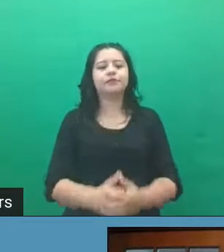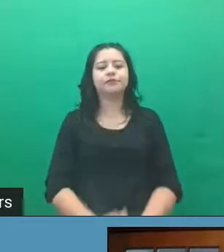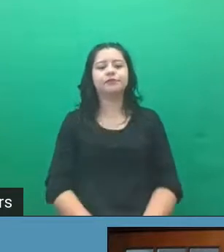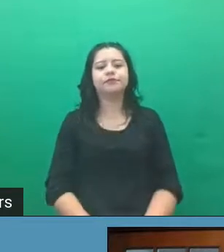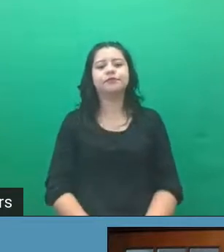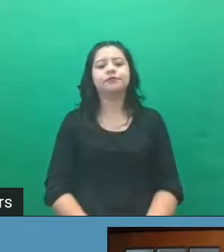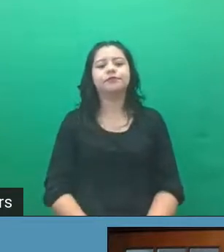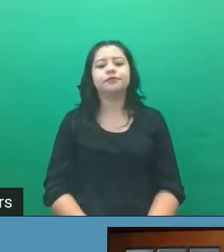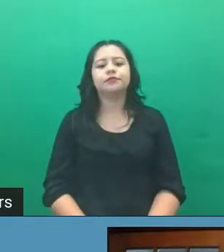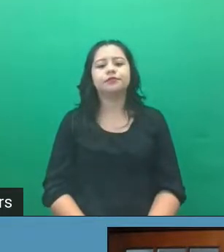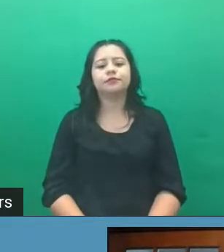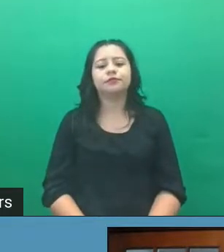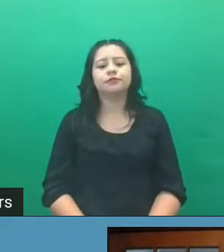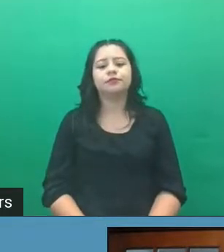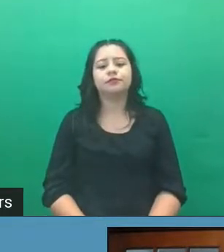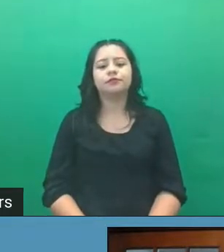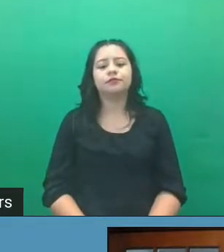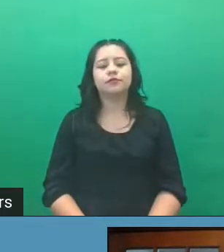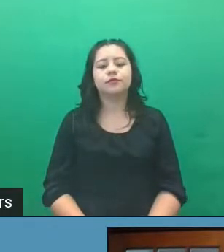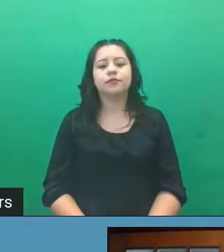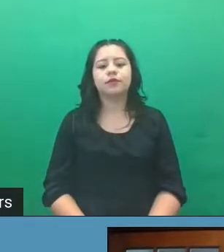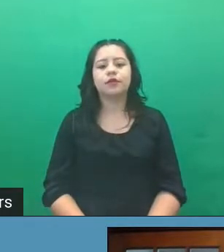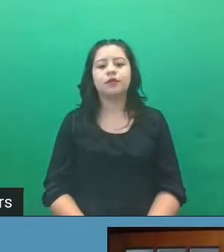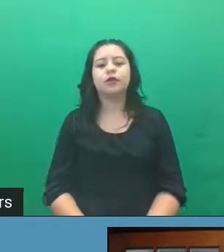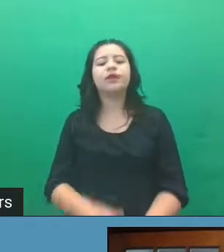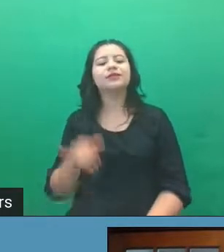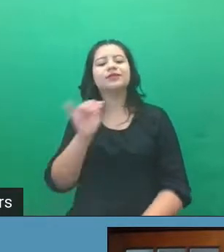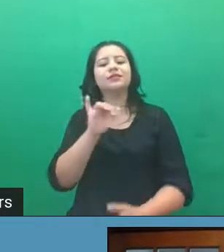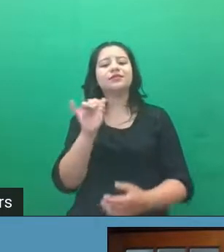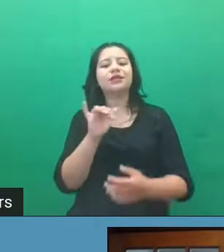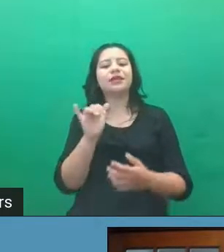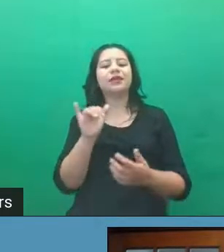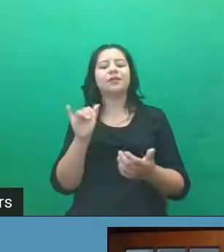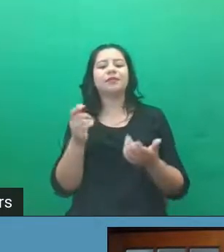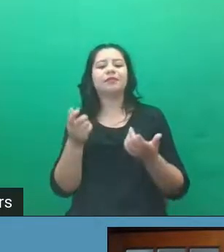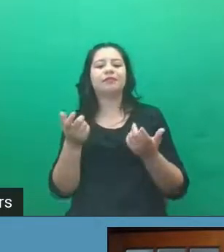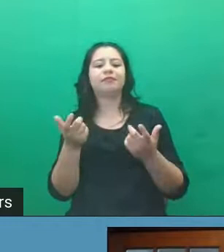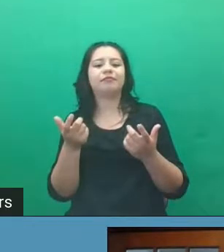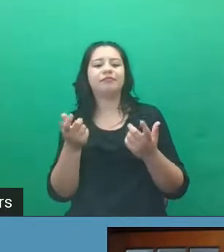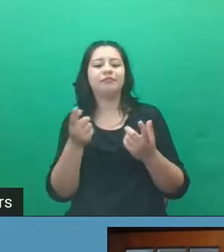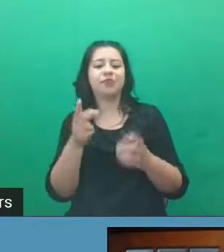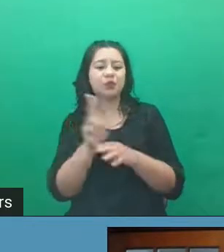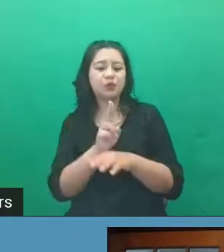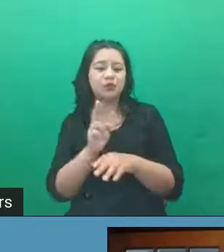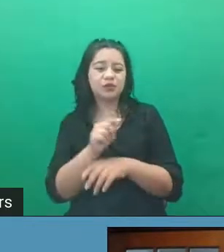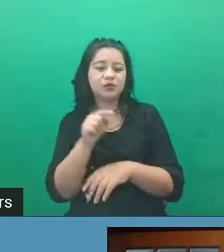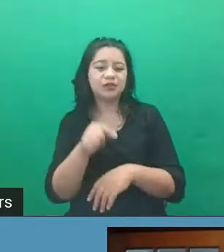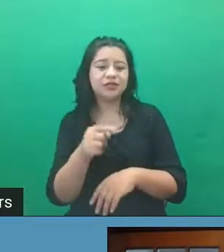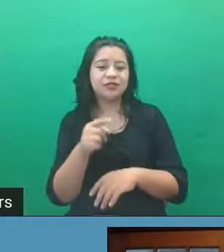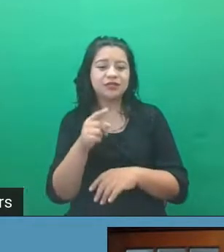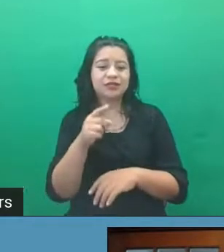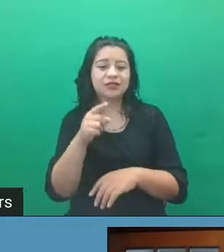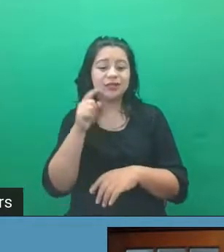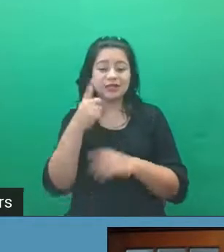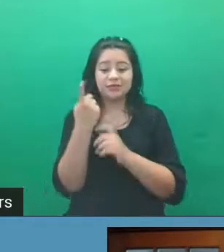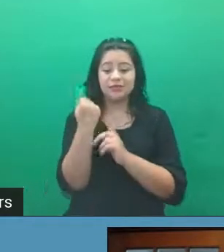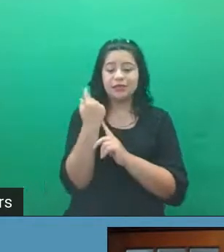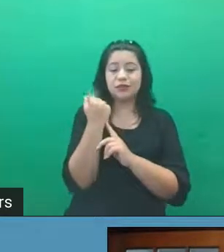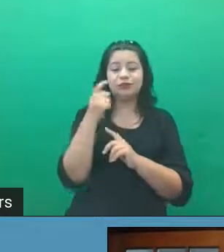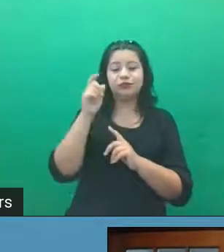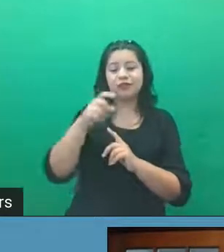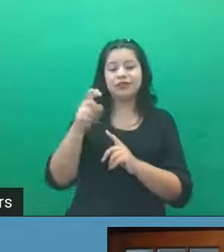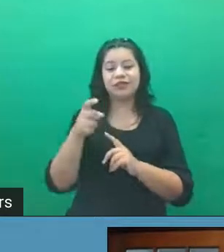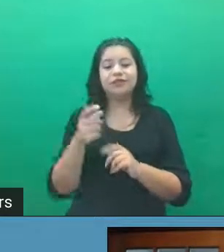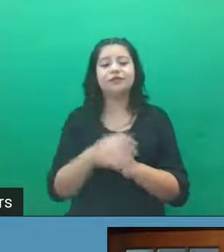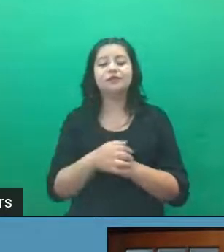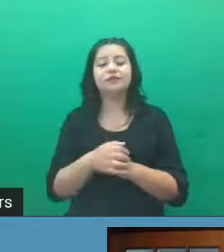does the same apply to the most informal networking kinds of things? Because in this past year we've needed to replicate just